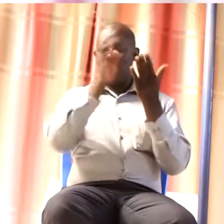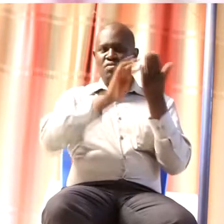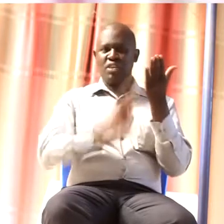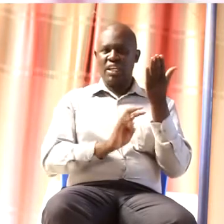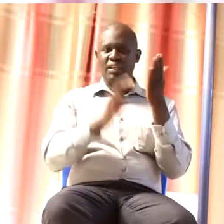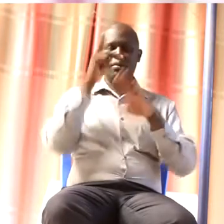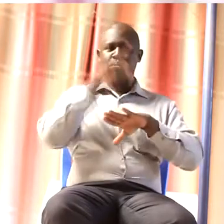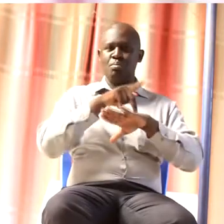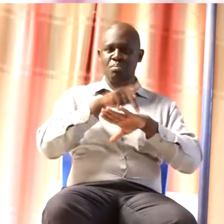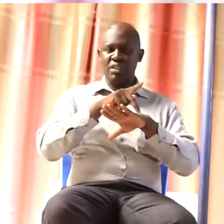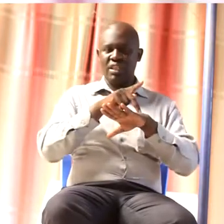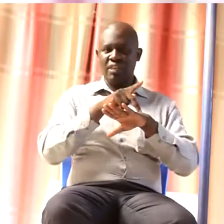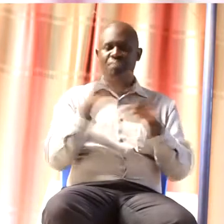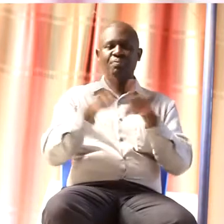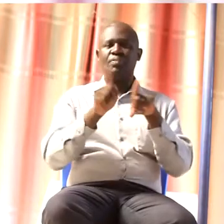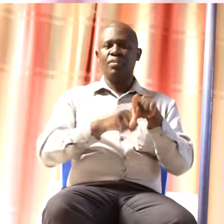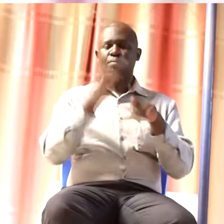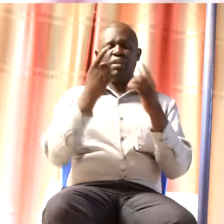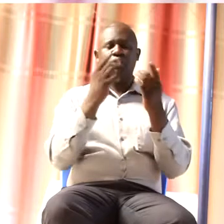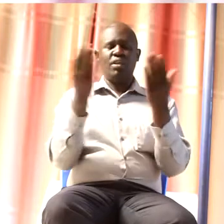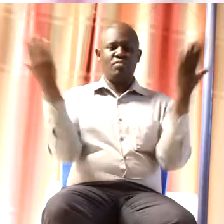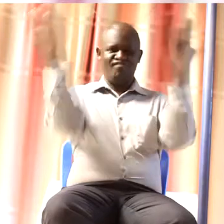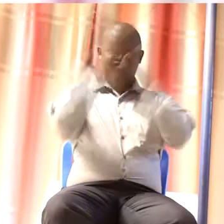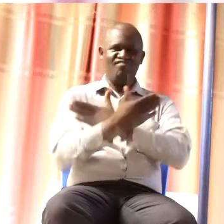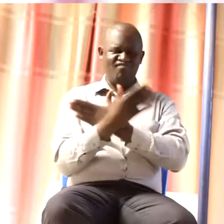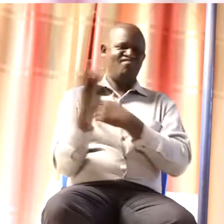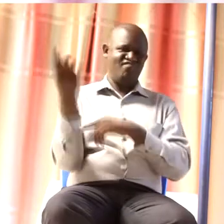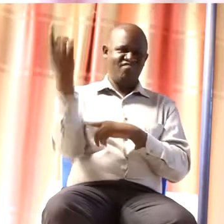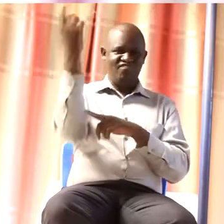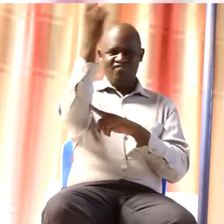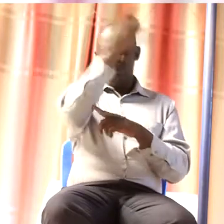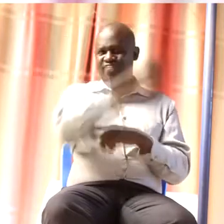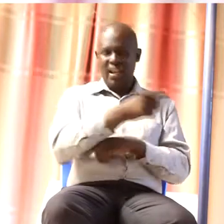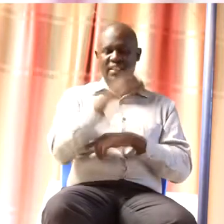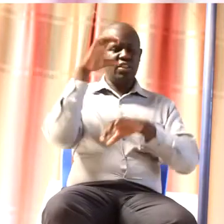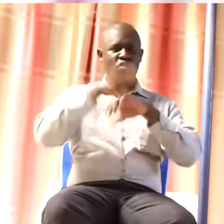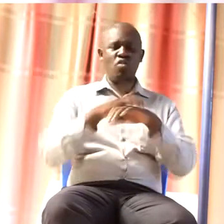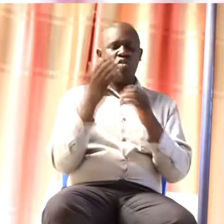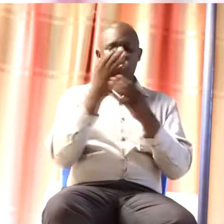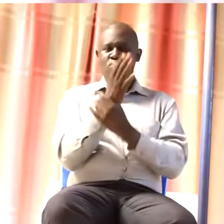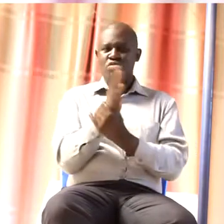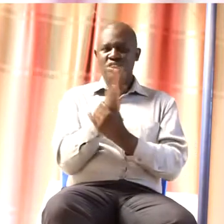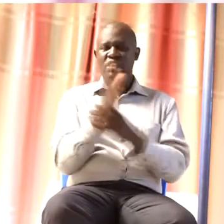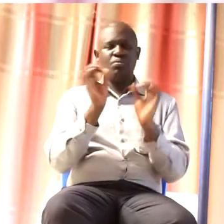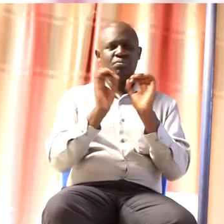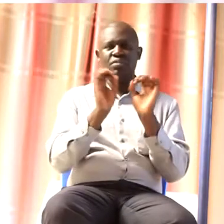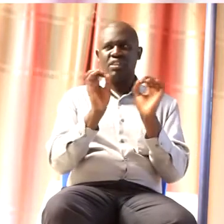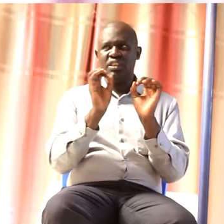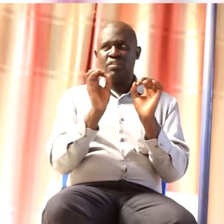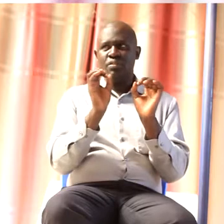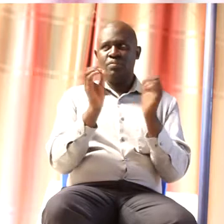Peter spent the whole night without catching any fish. The river